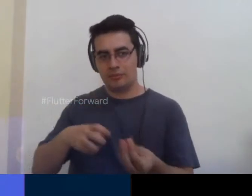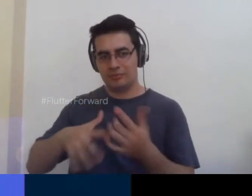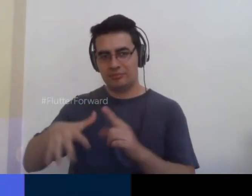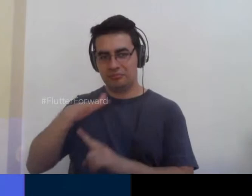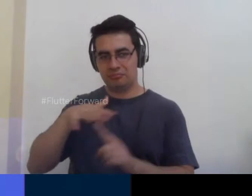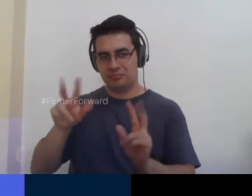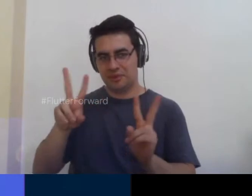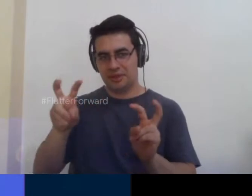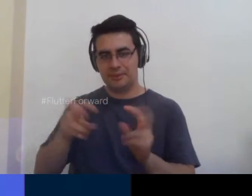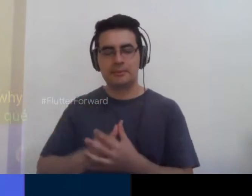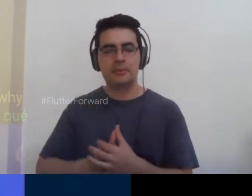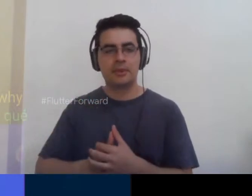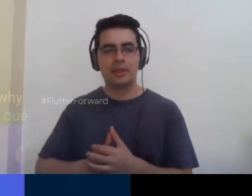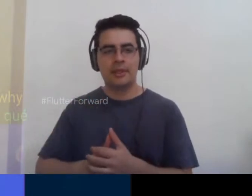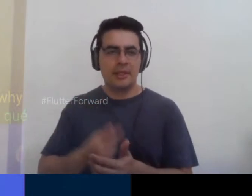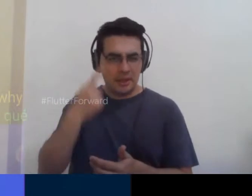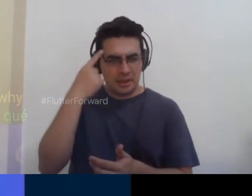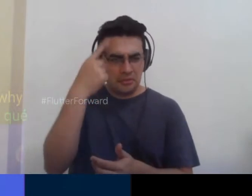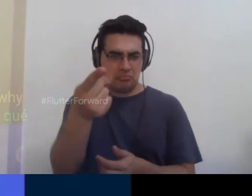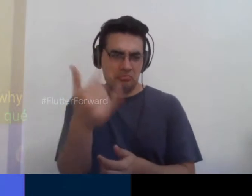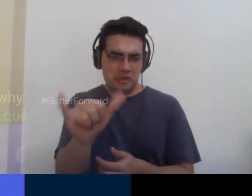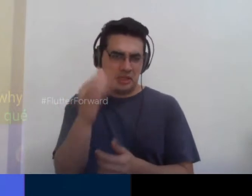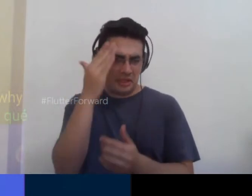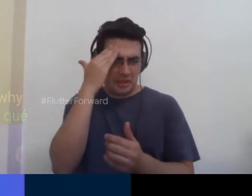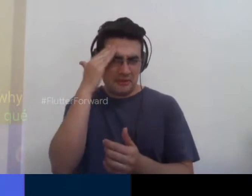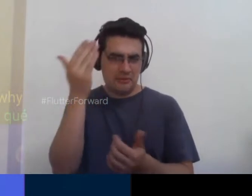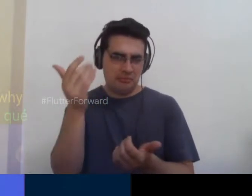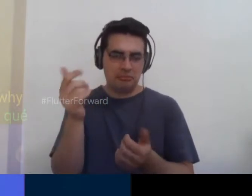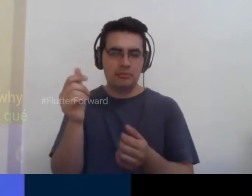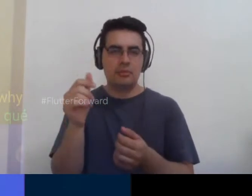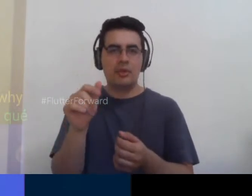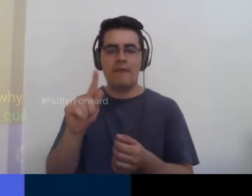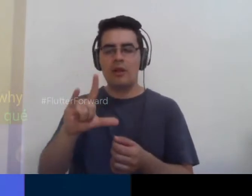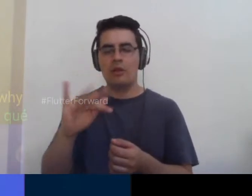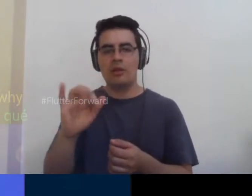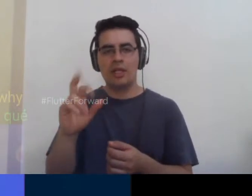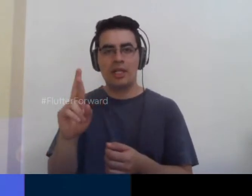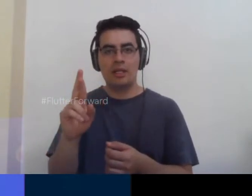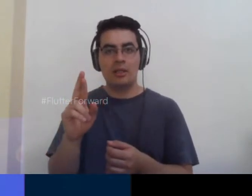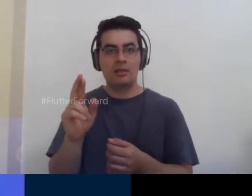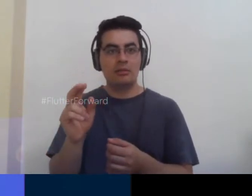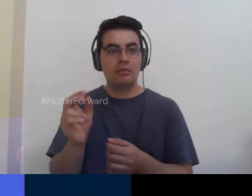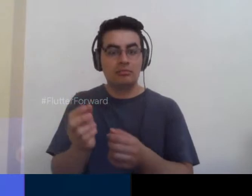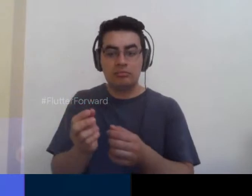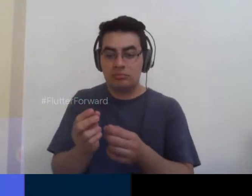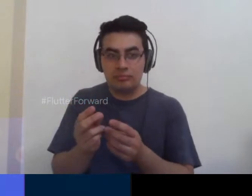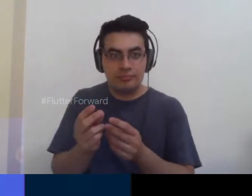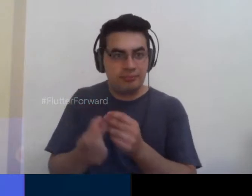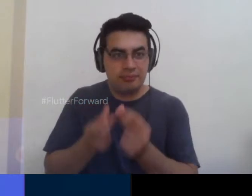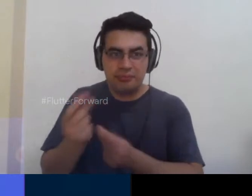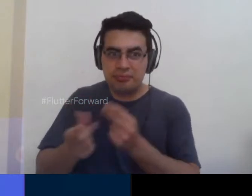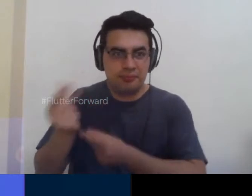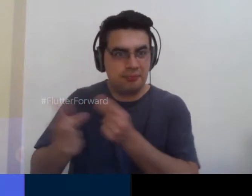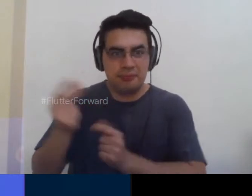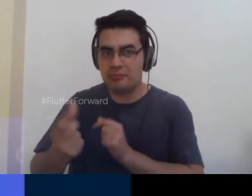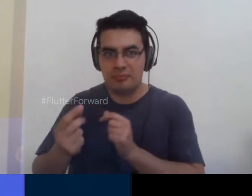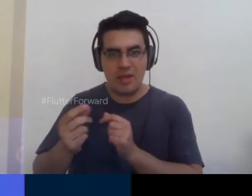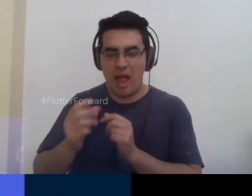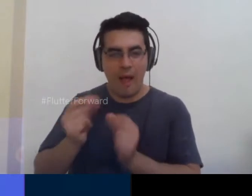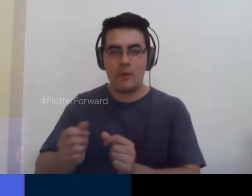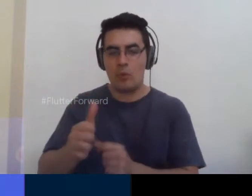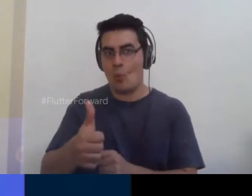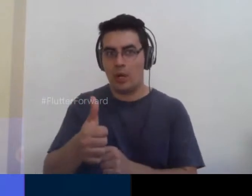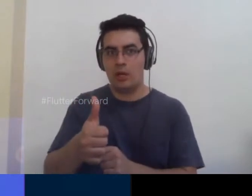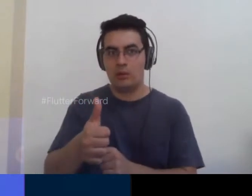and productivity, but today we're going to talk about creativity and why Flutter is such a great choice for bringing